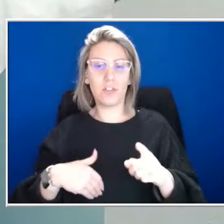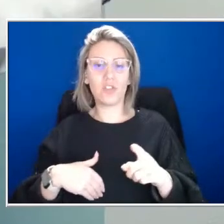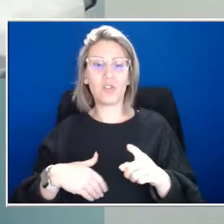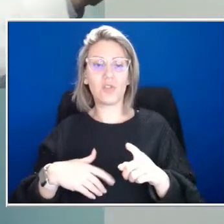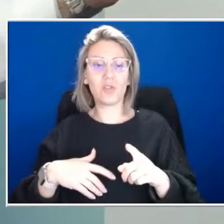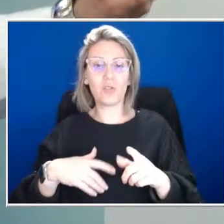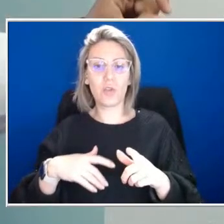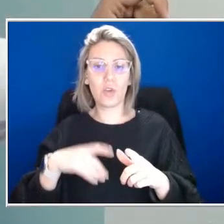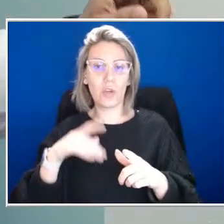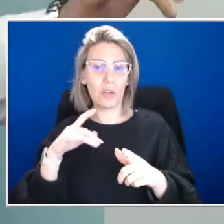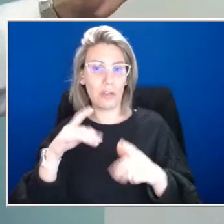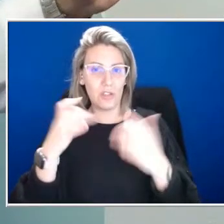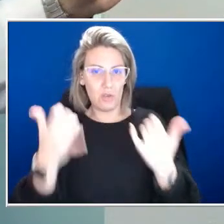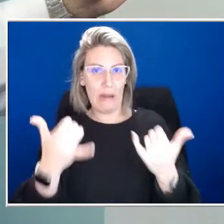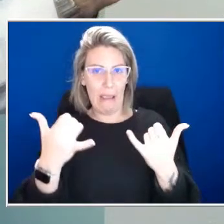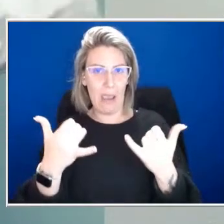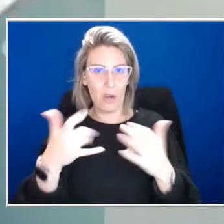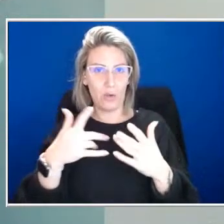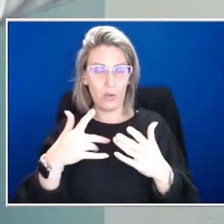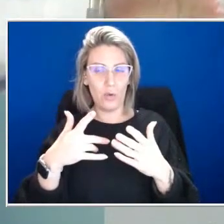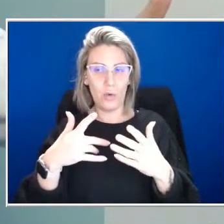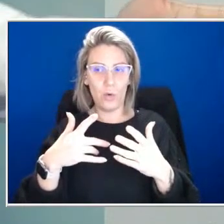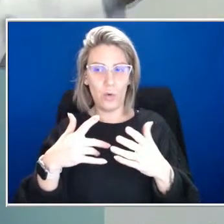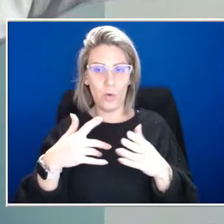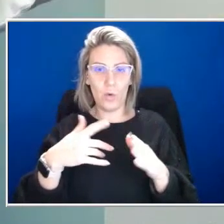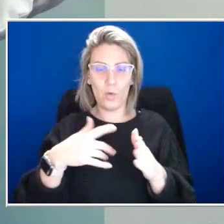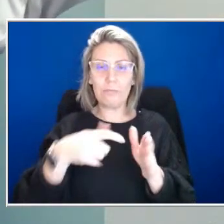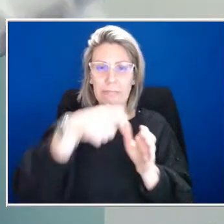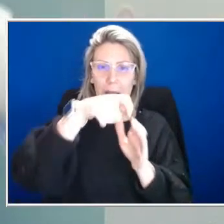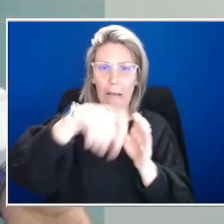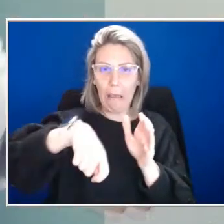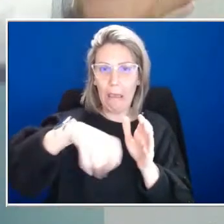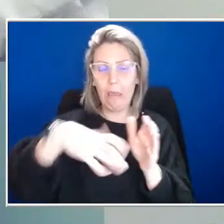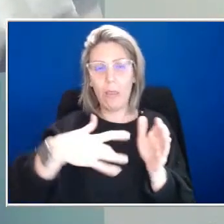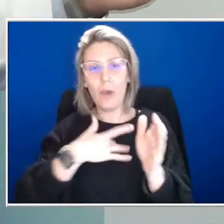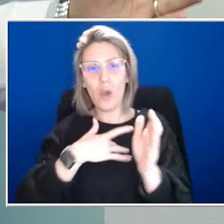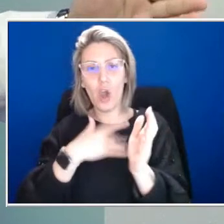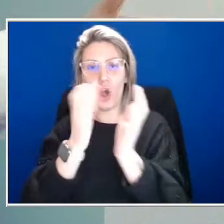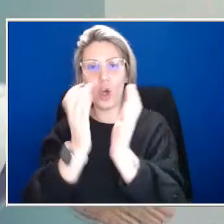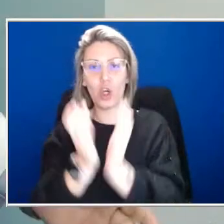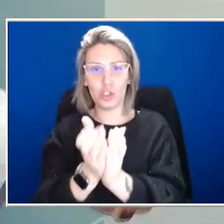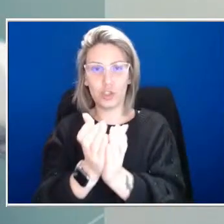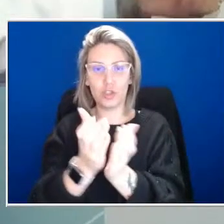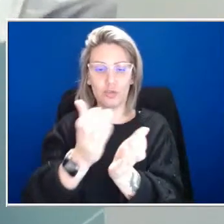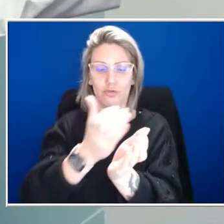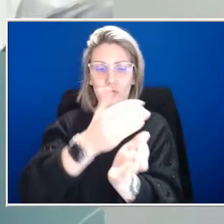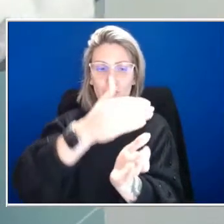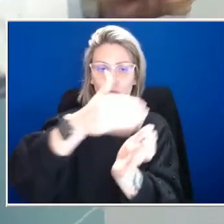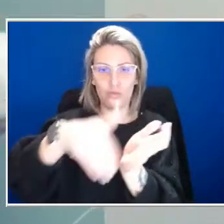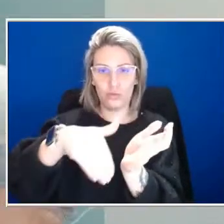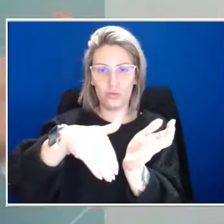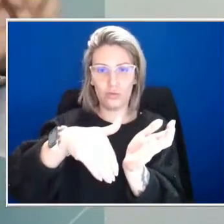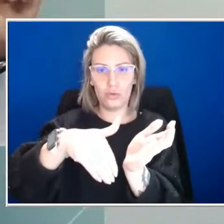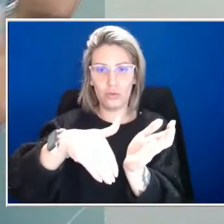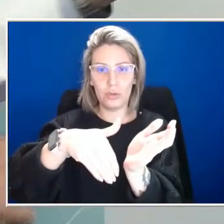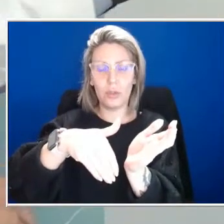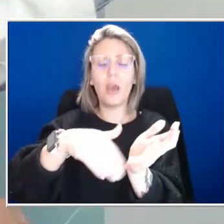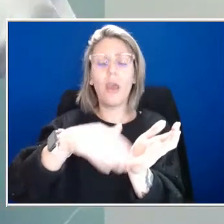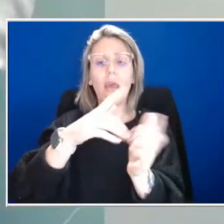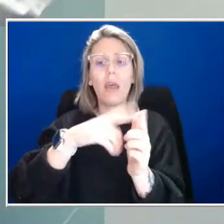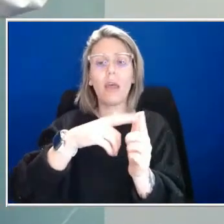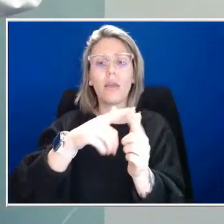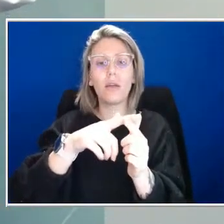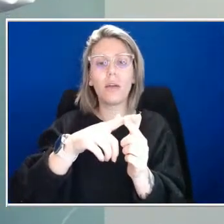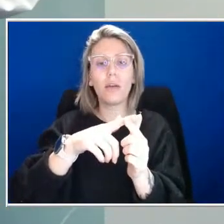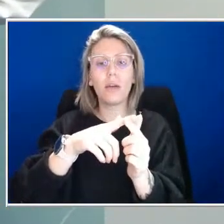now you dissect this heart. What are we seeing? So this is heart basically cut longitudinally, and the